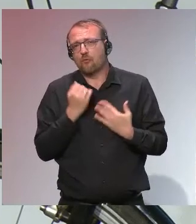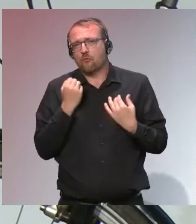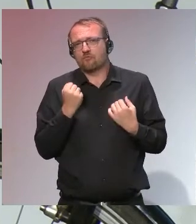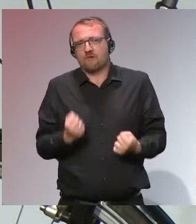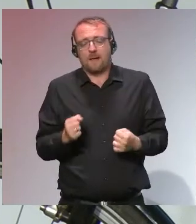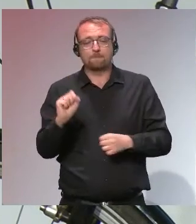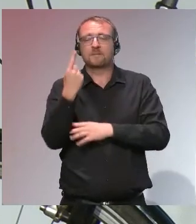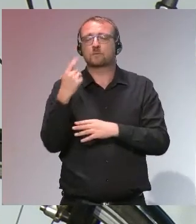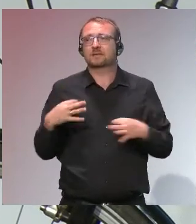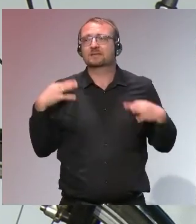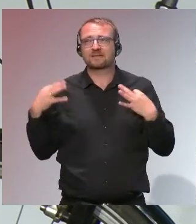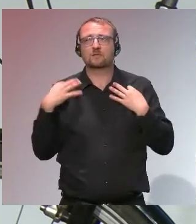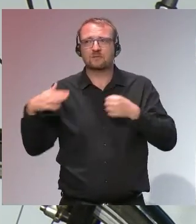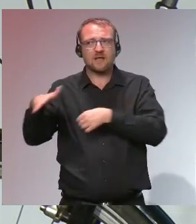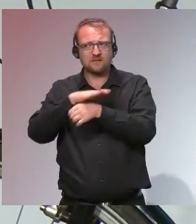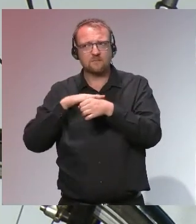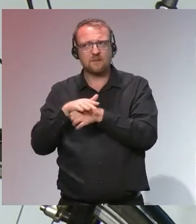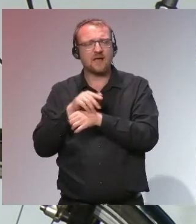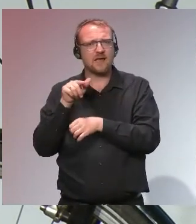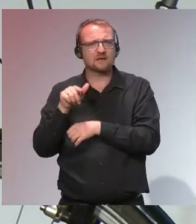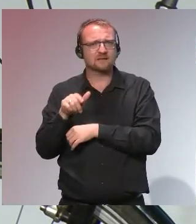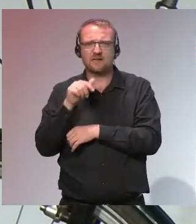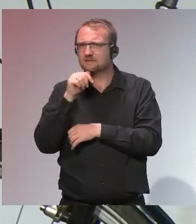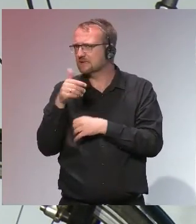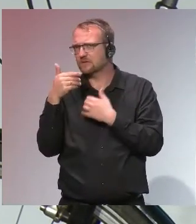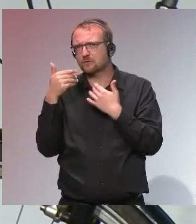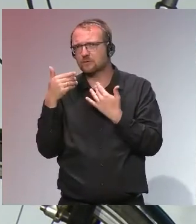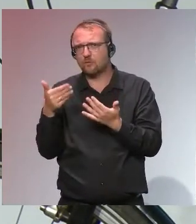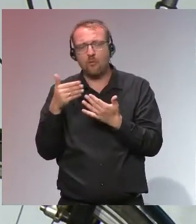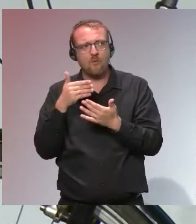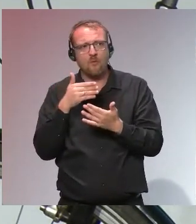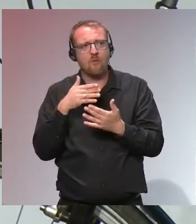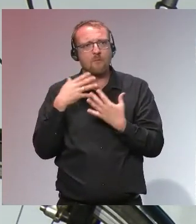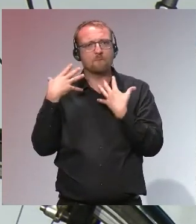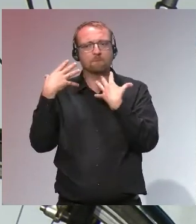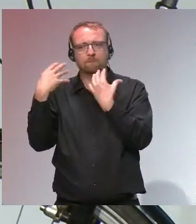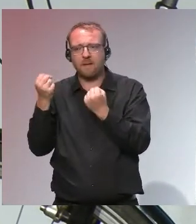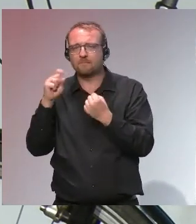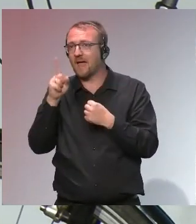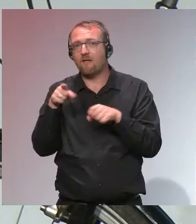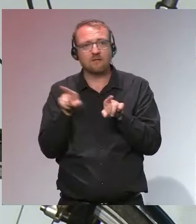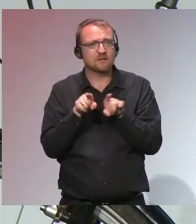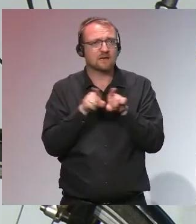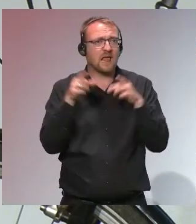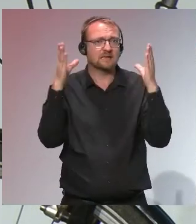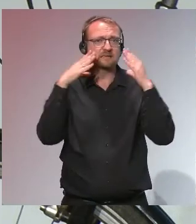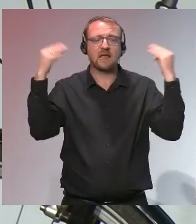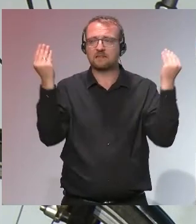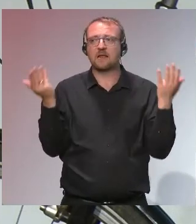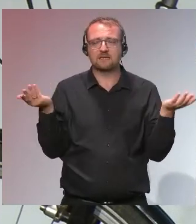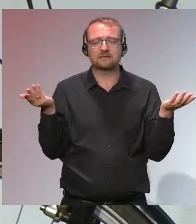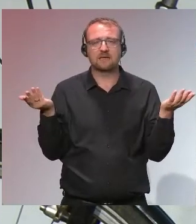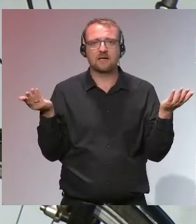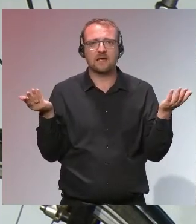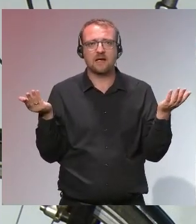voice at the moment. Also in the Netherlands, and at my institute, we only developed a strategy on climate change and health 3